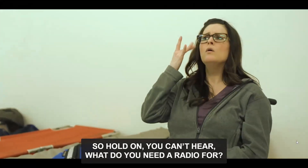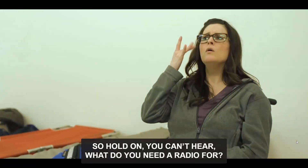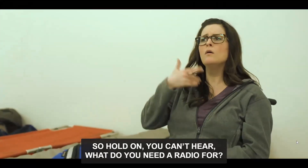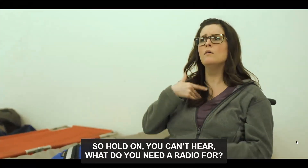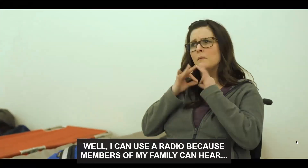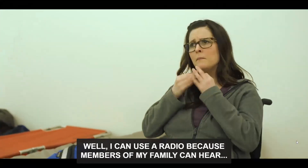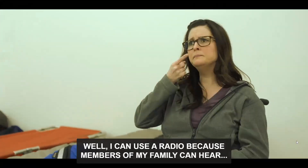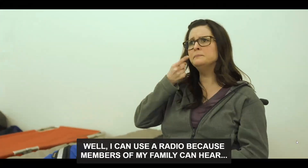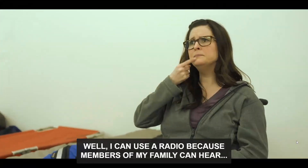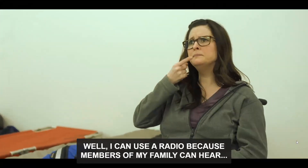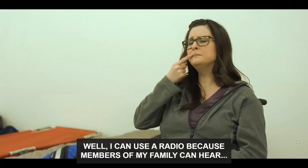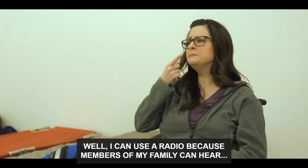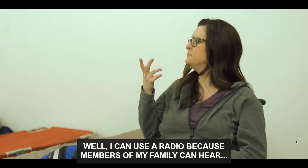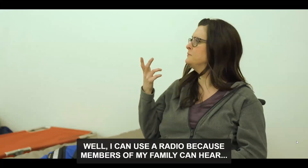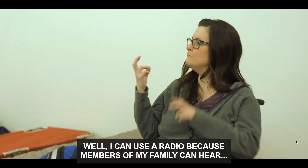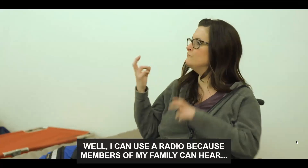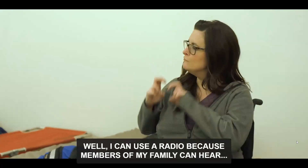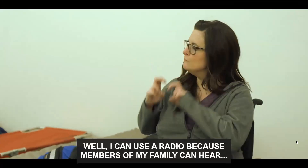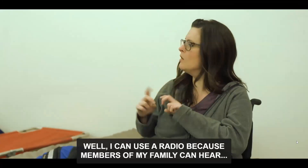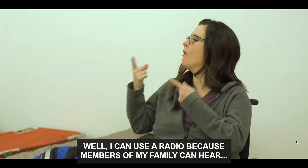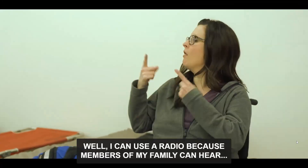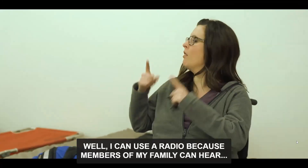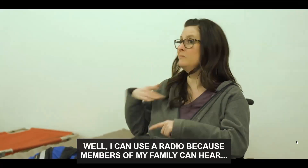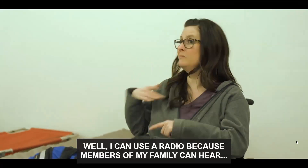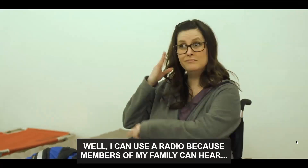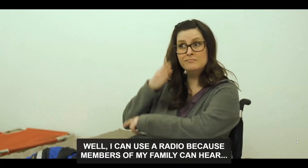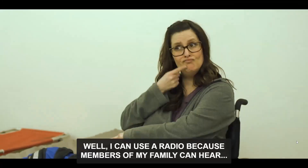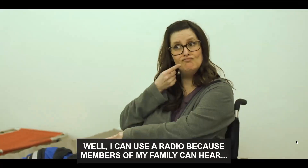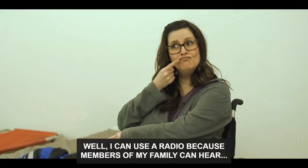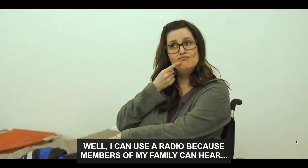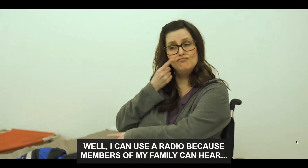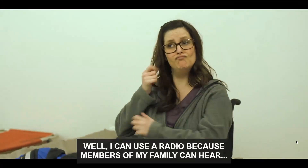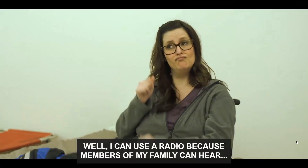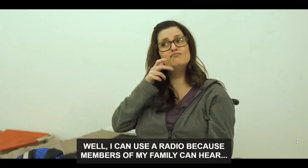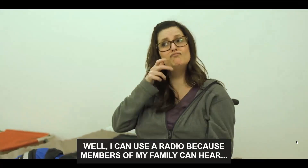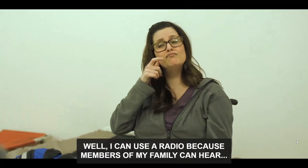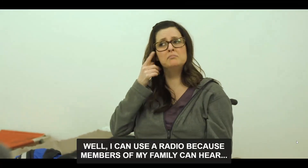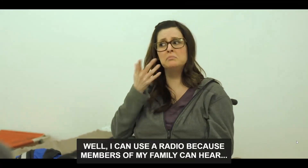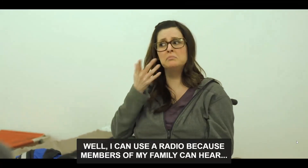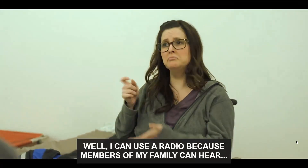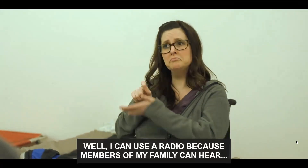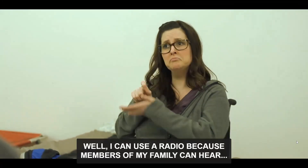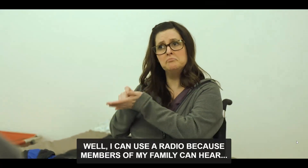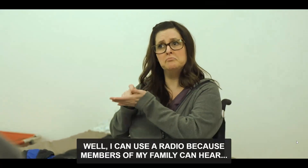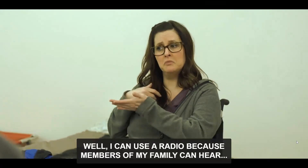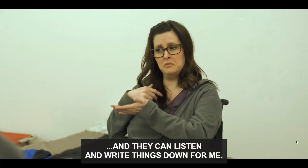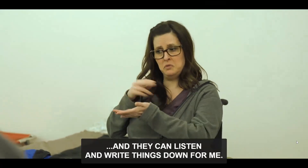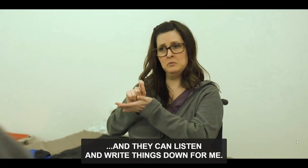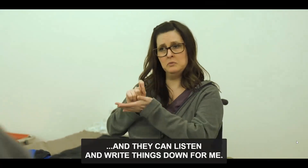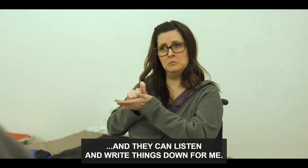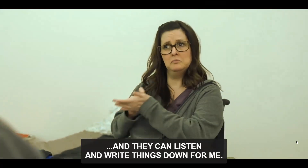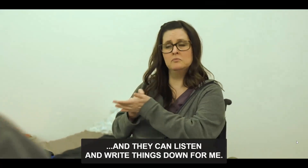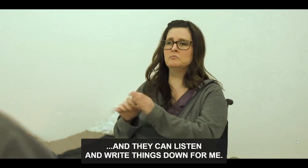Well, I can use a radio because members of my family can hear, and they can listen and write things down for me.